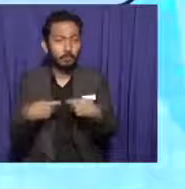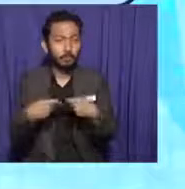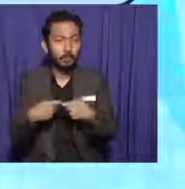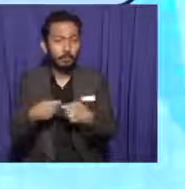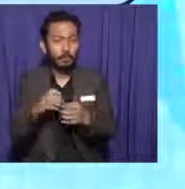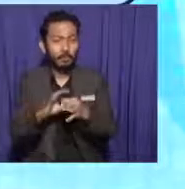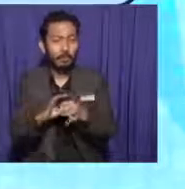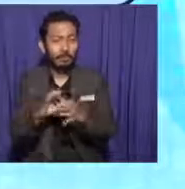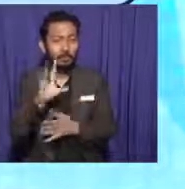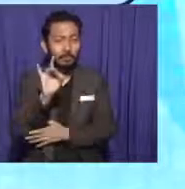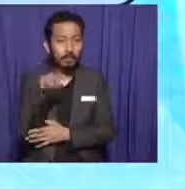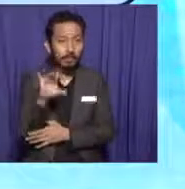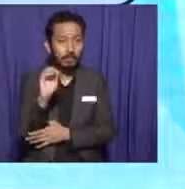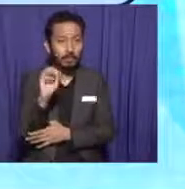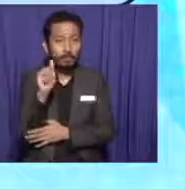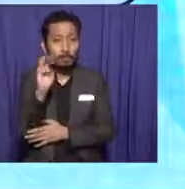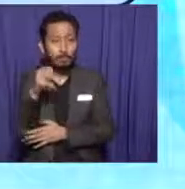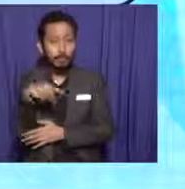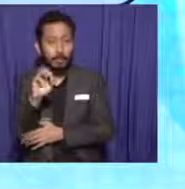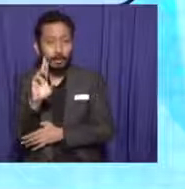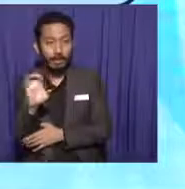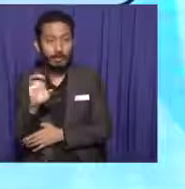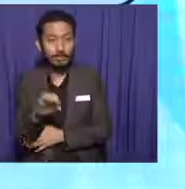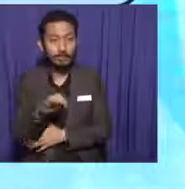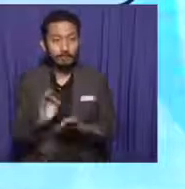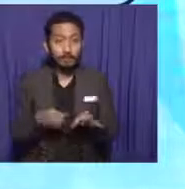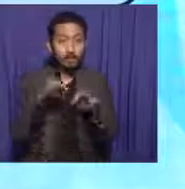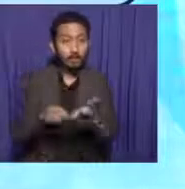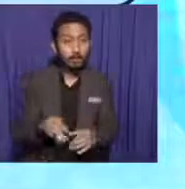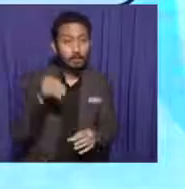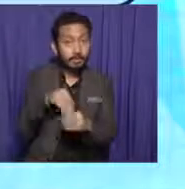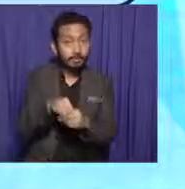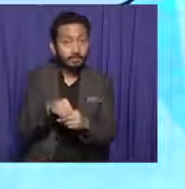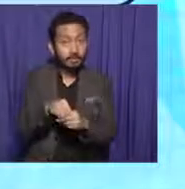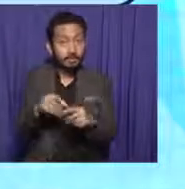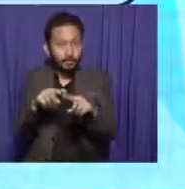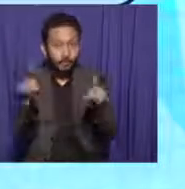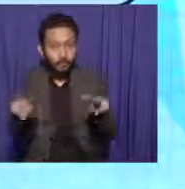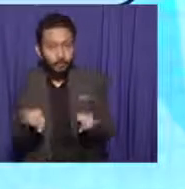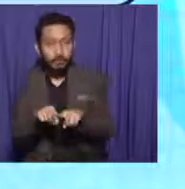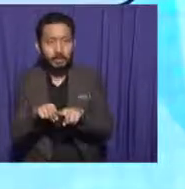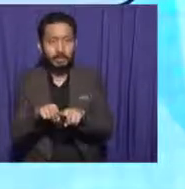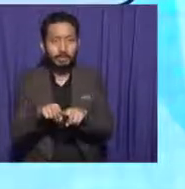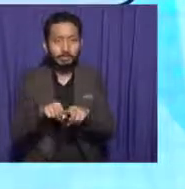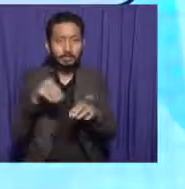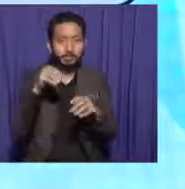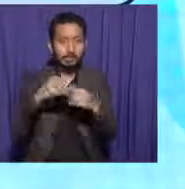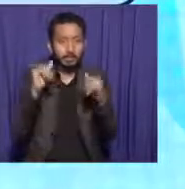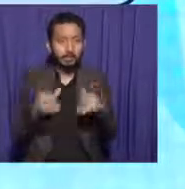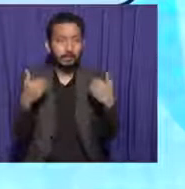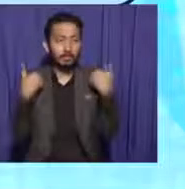flow in a circuit which consists of a domestic electric kettle and a 240 volt AC